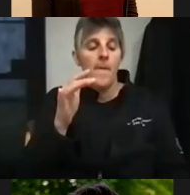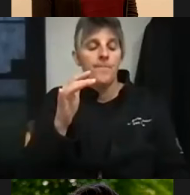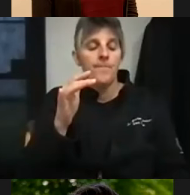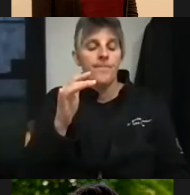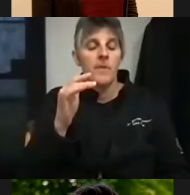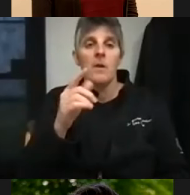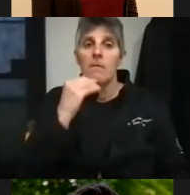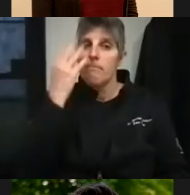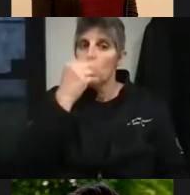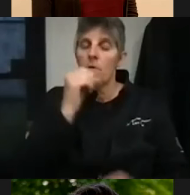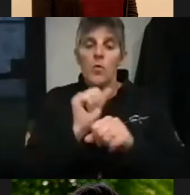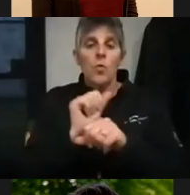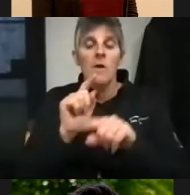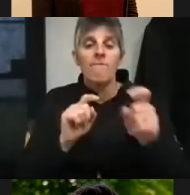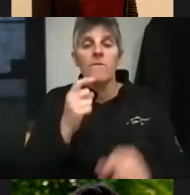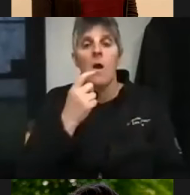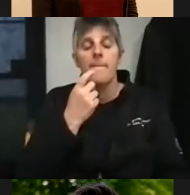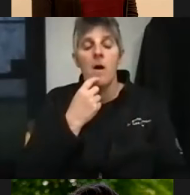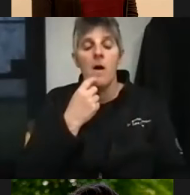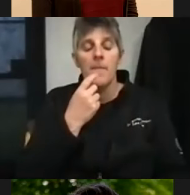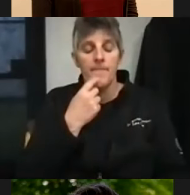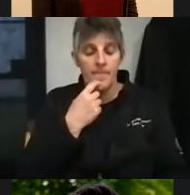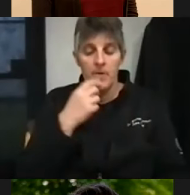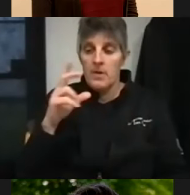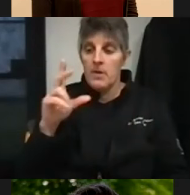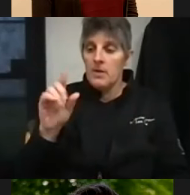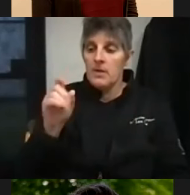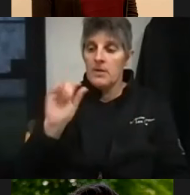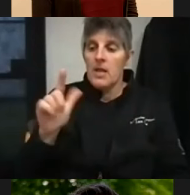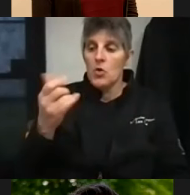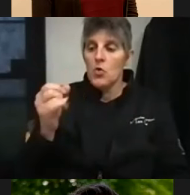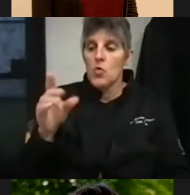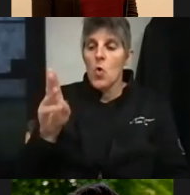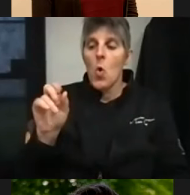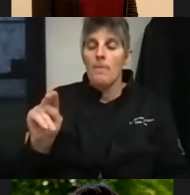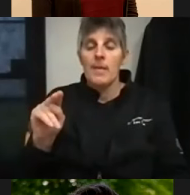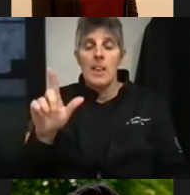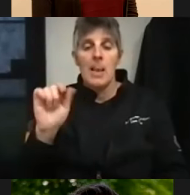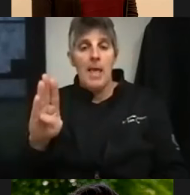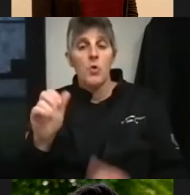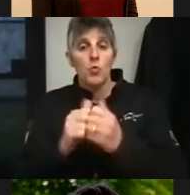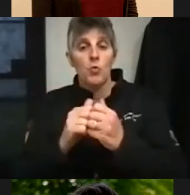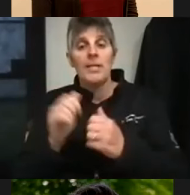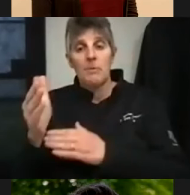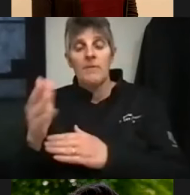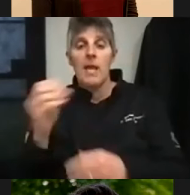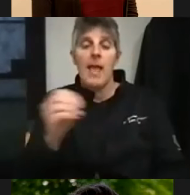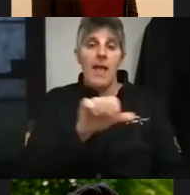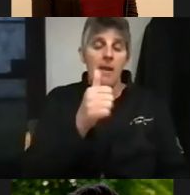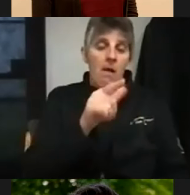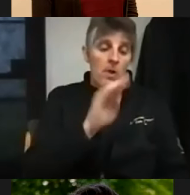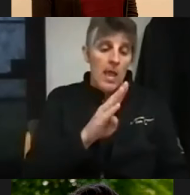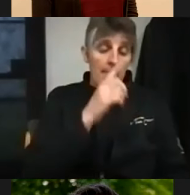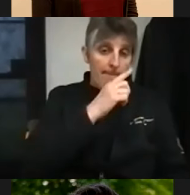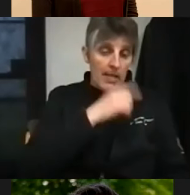So there is beautiful work from Daniel Goldman lab in zebrafish and Tamari's lab in